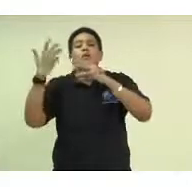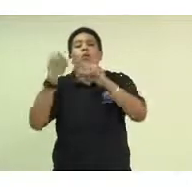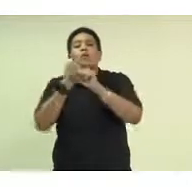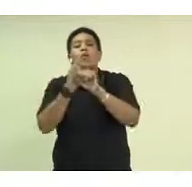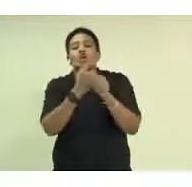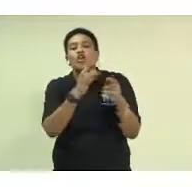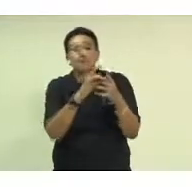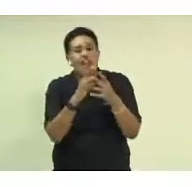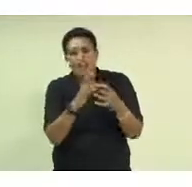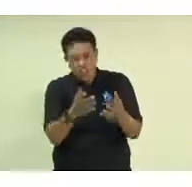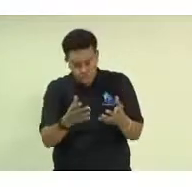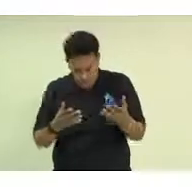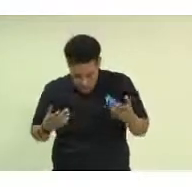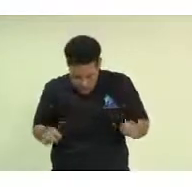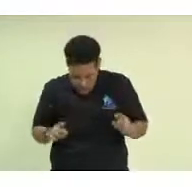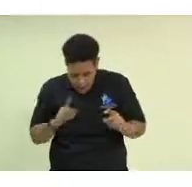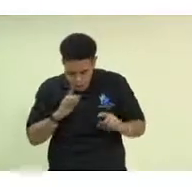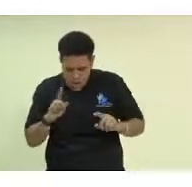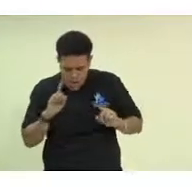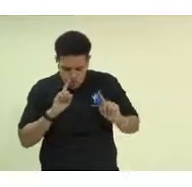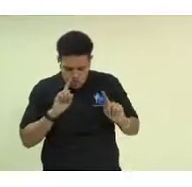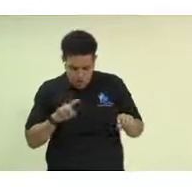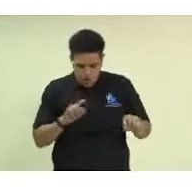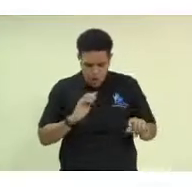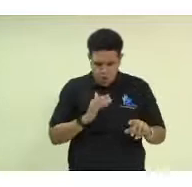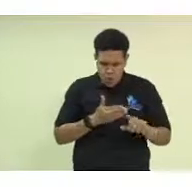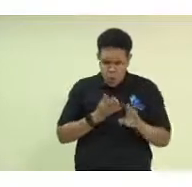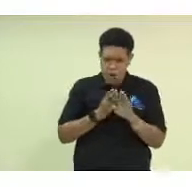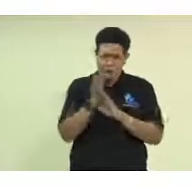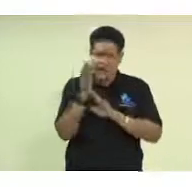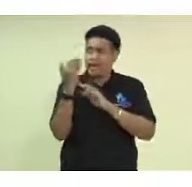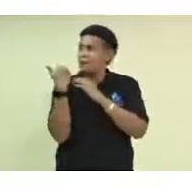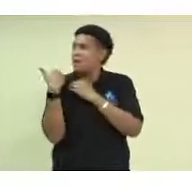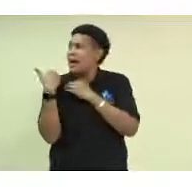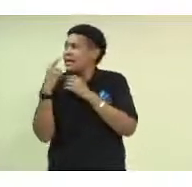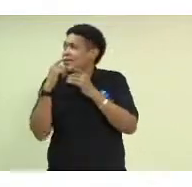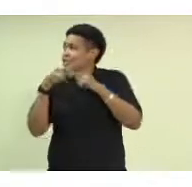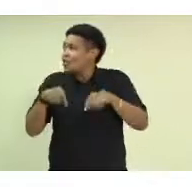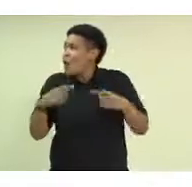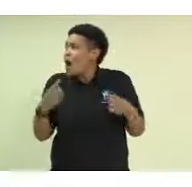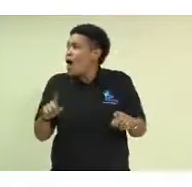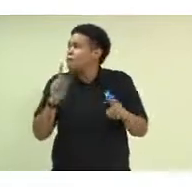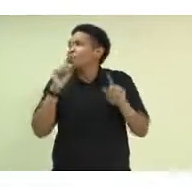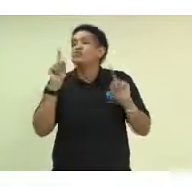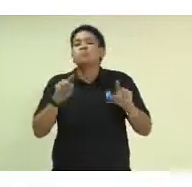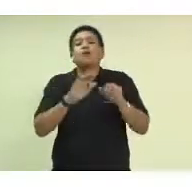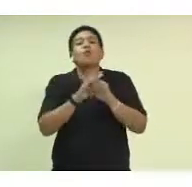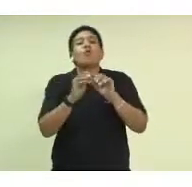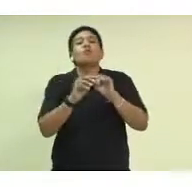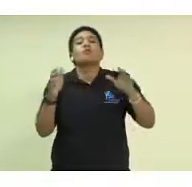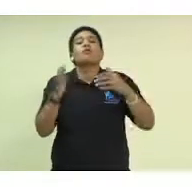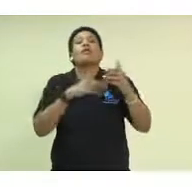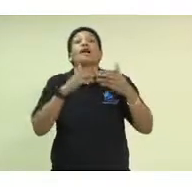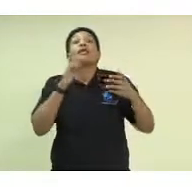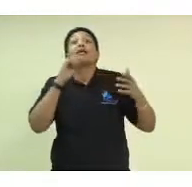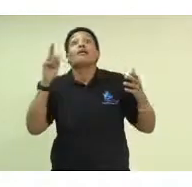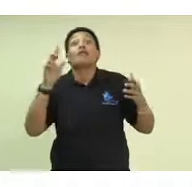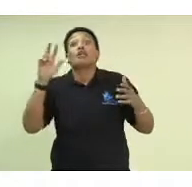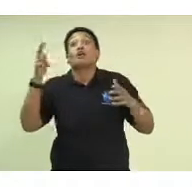working relationship that responds to our core mandate, in this instance to respond to the pandemic, whether there is a